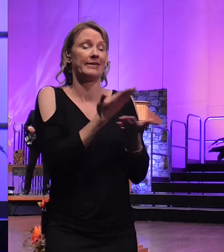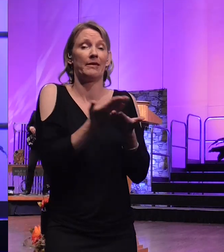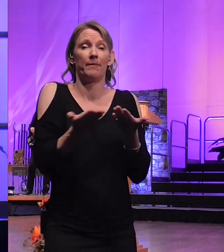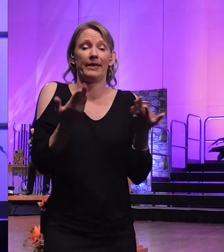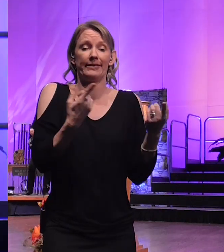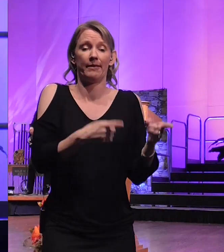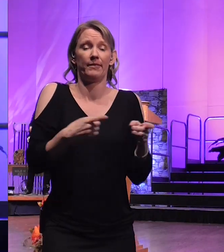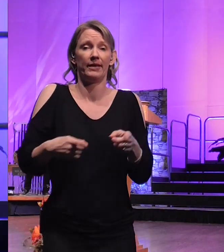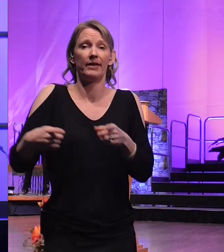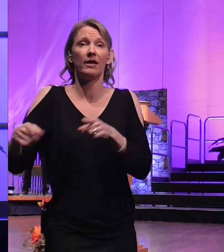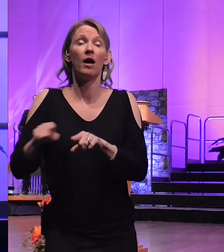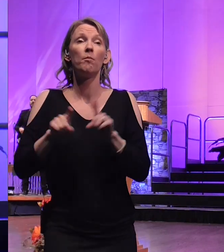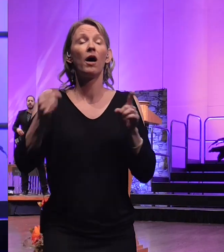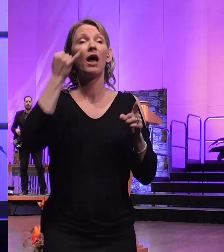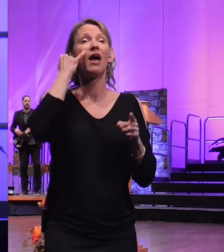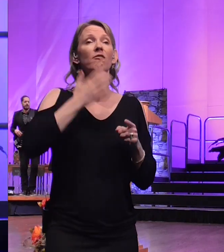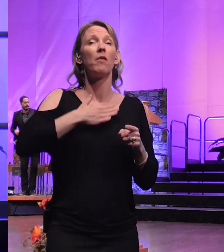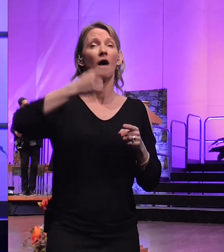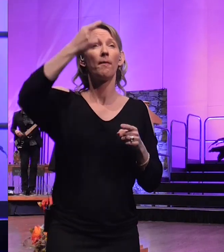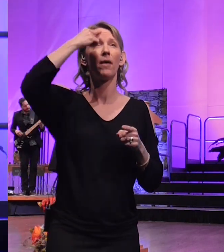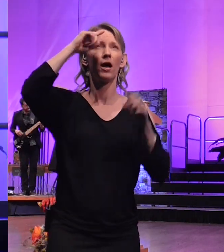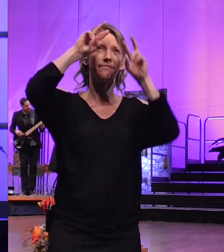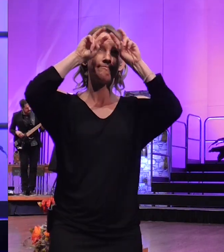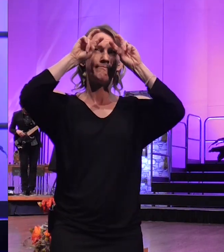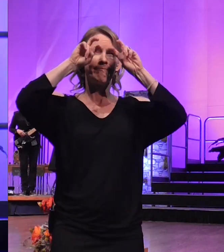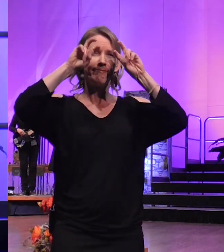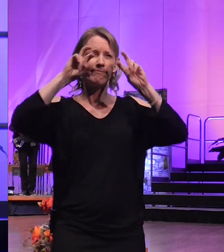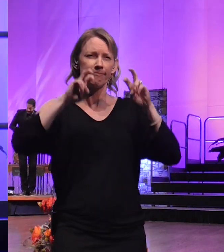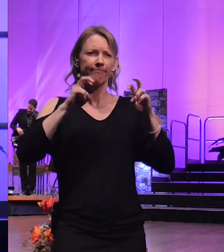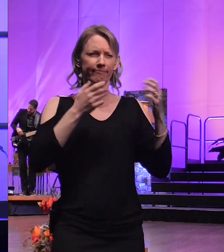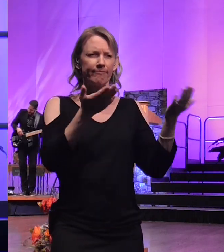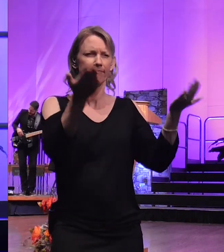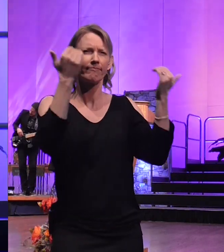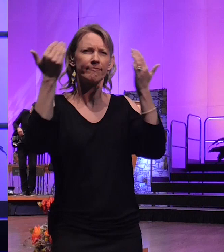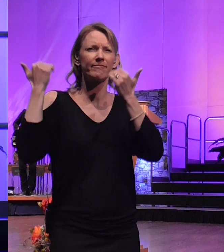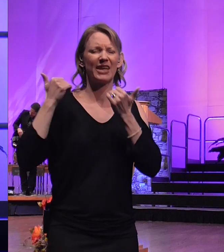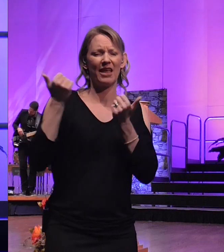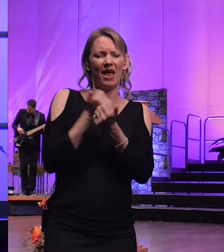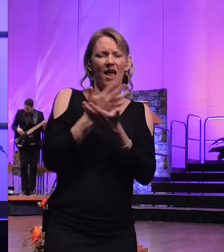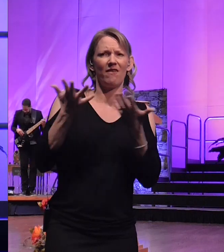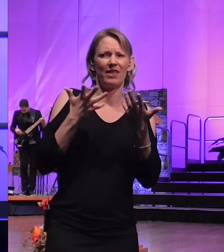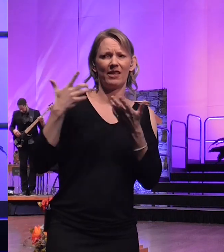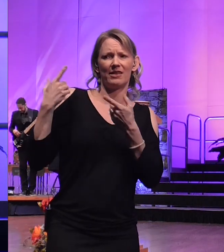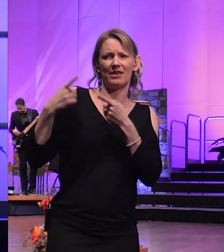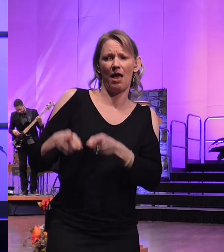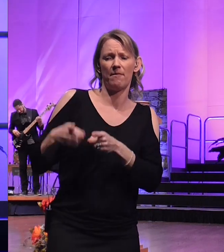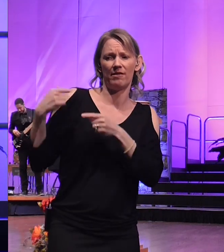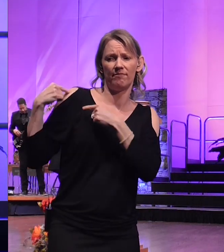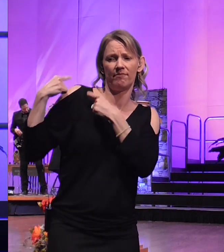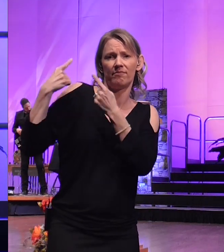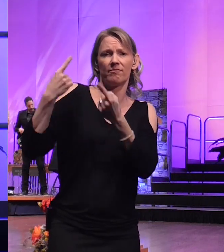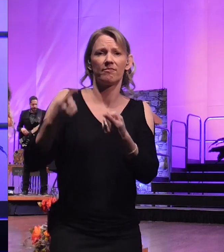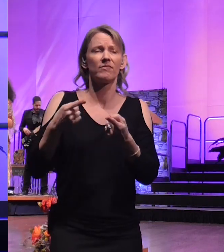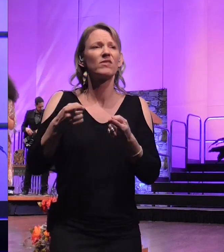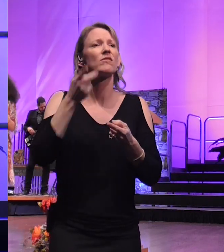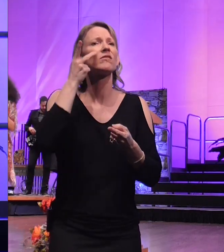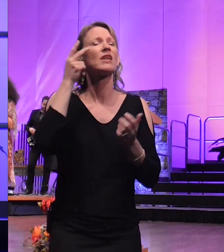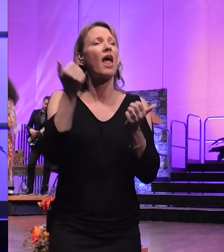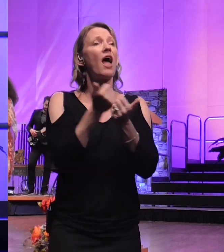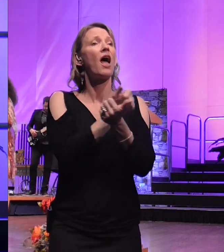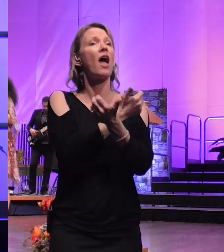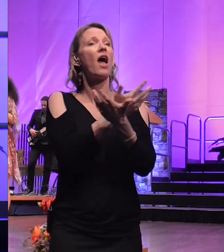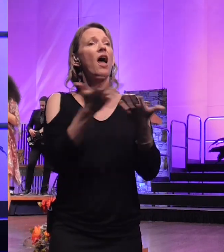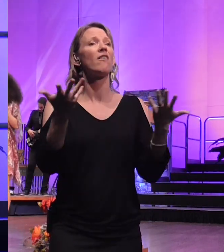going on. But if you look inside my mind, combined with all that's been left behind, then you'll see